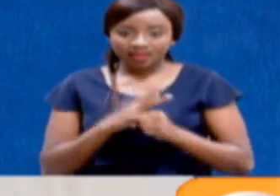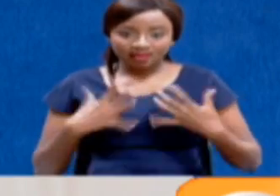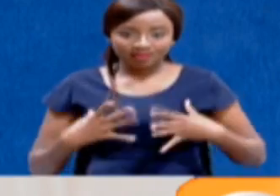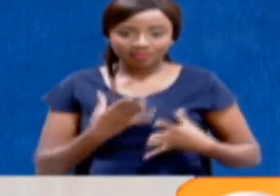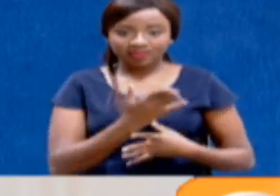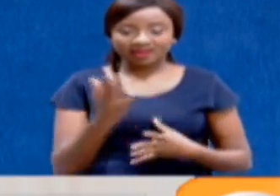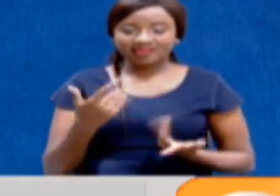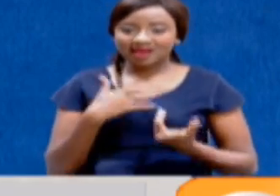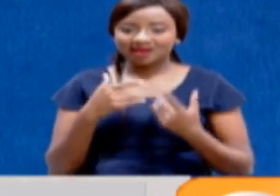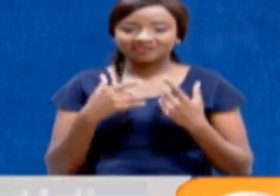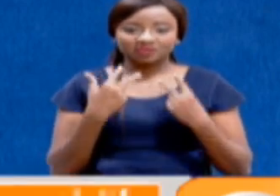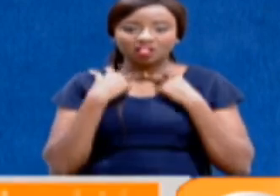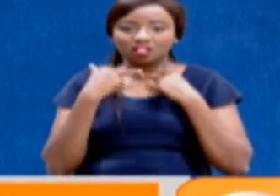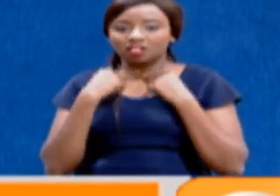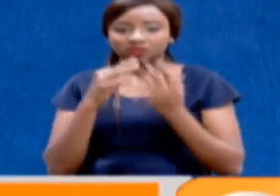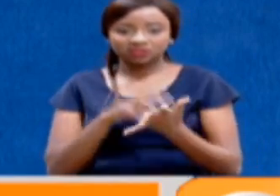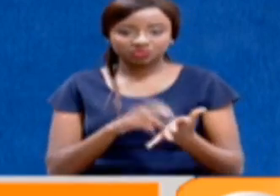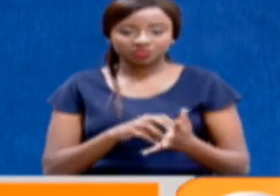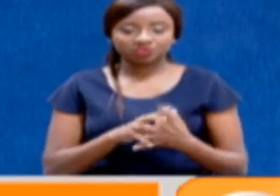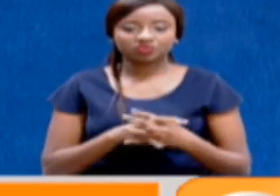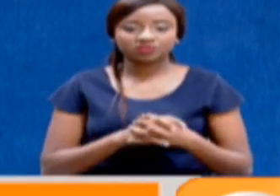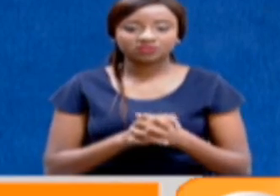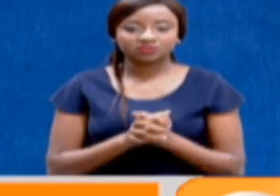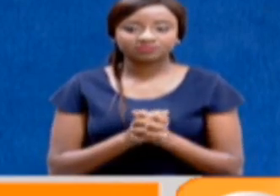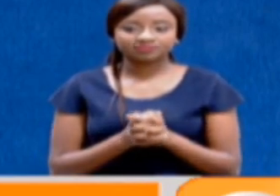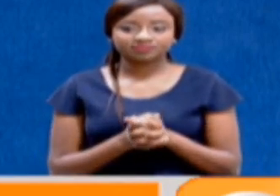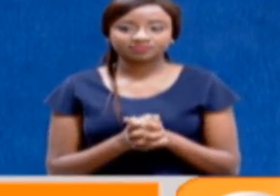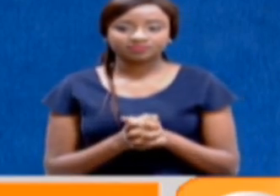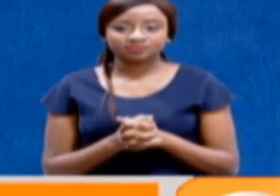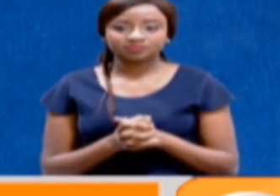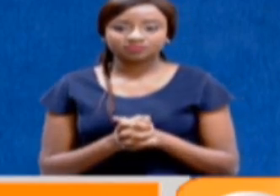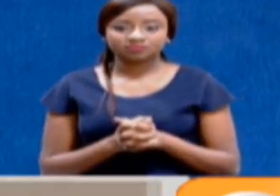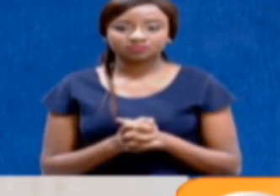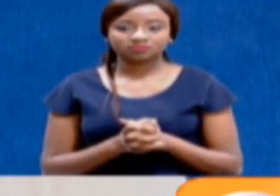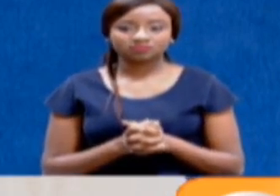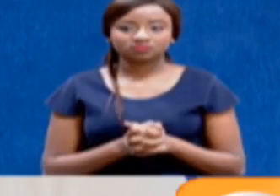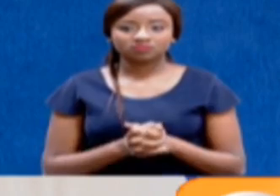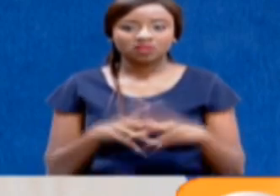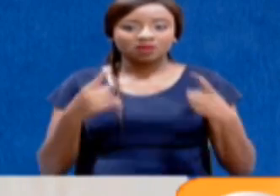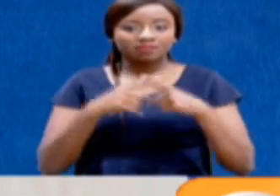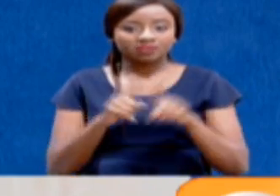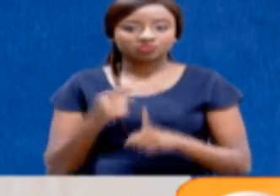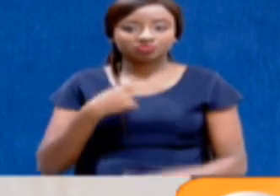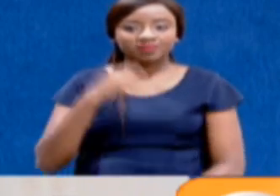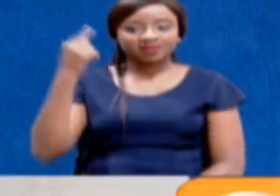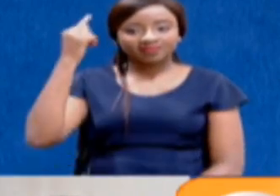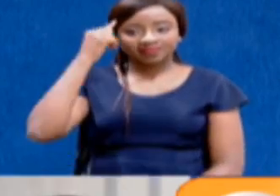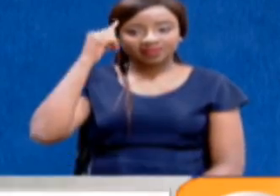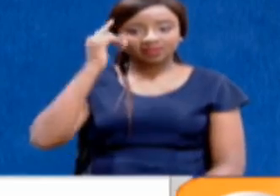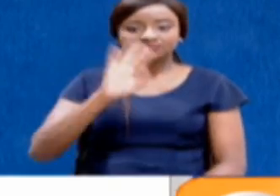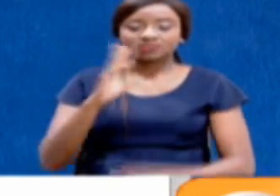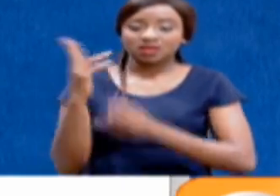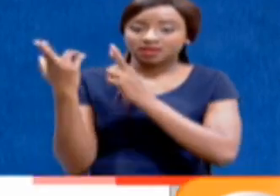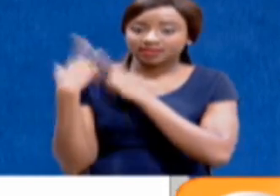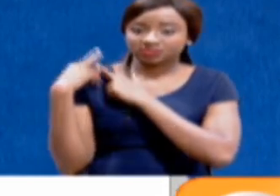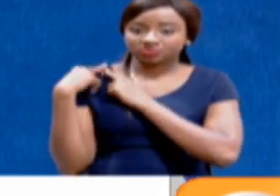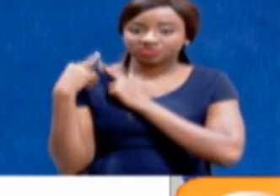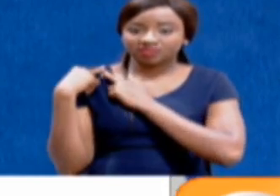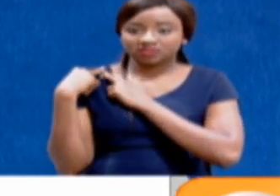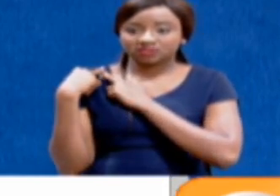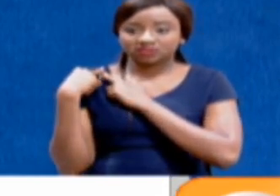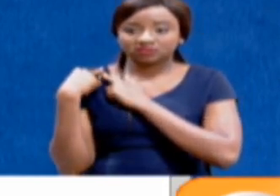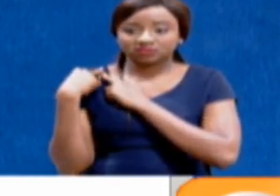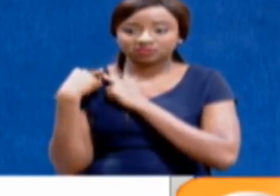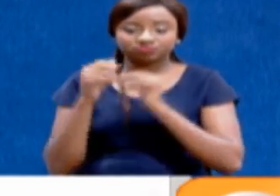faced distress, even the most robust retailers have faced distress, but I think the responsibility of